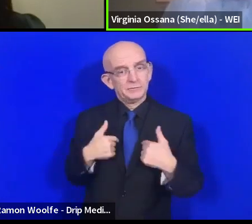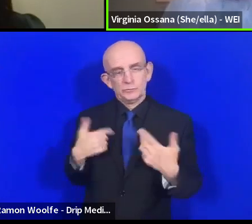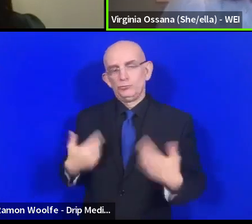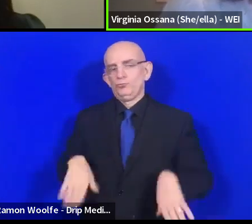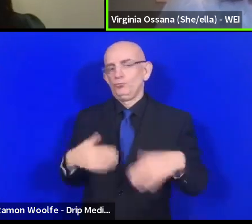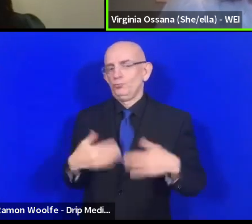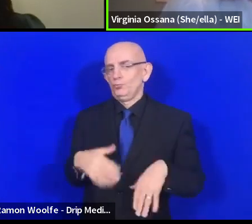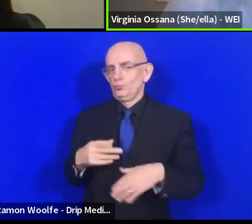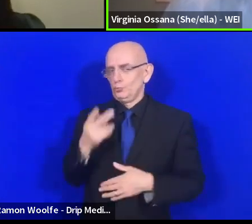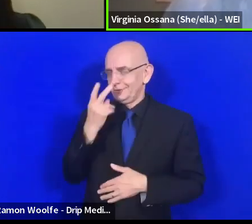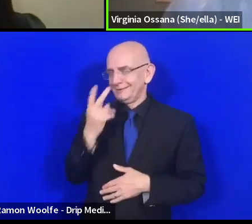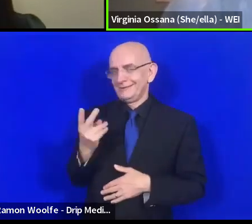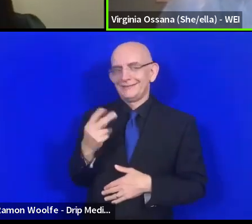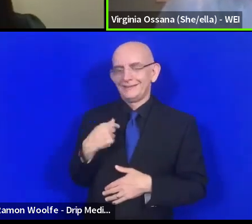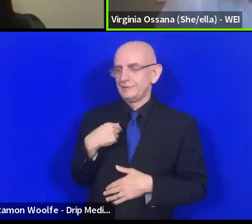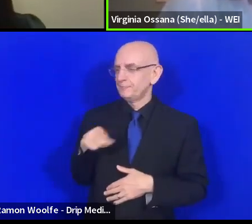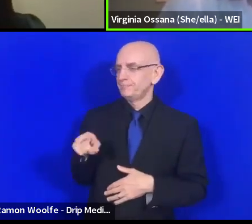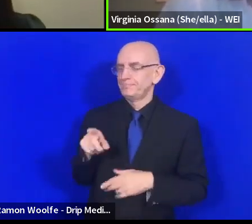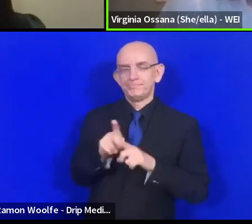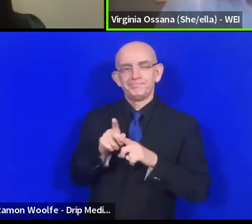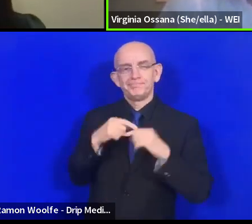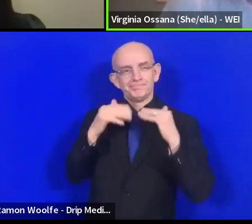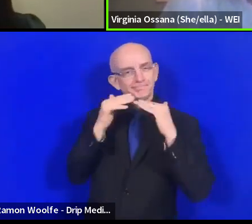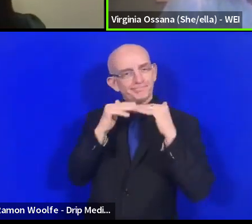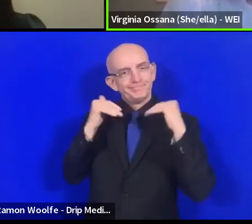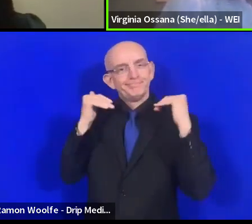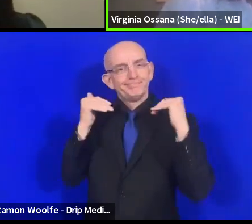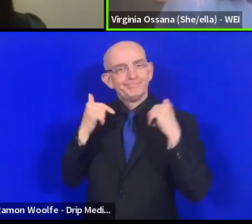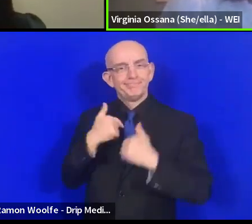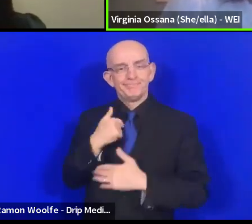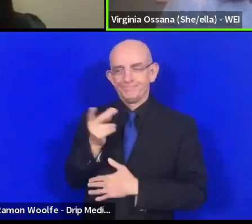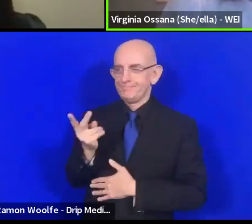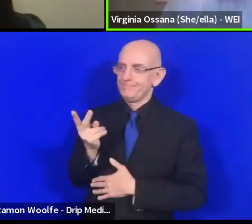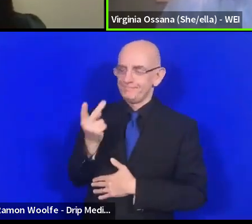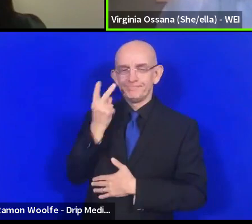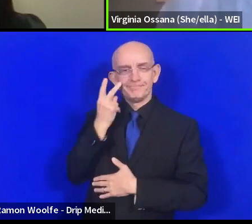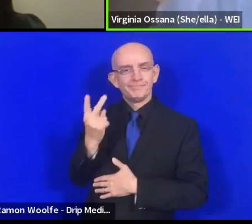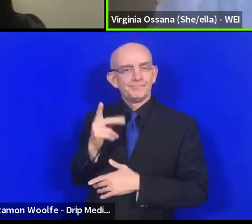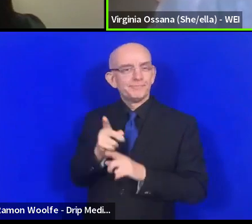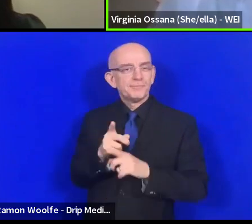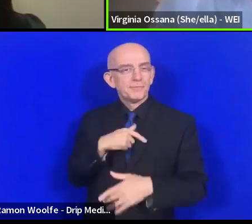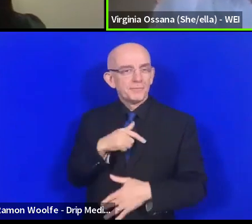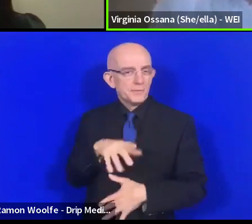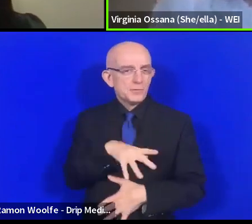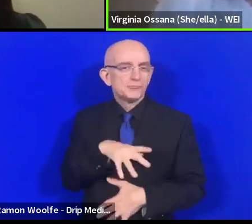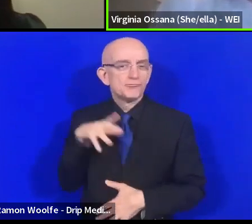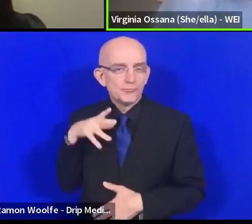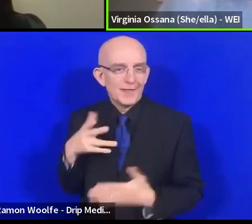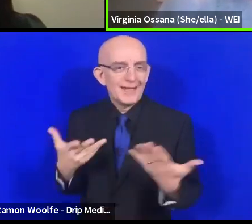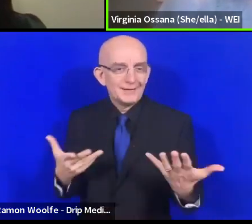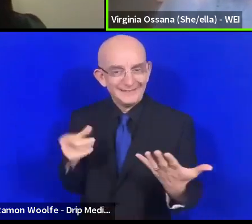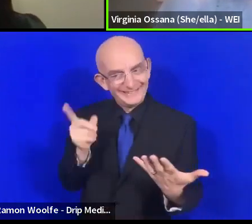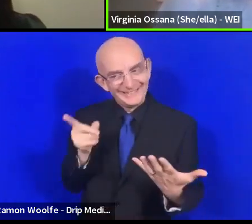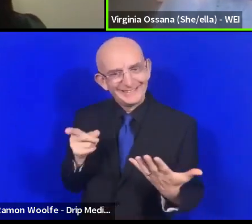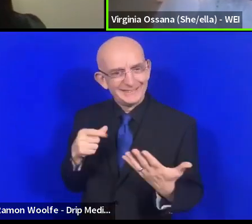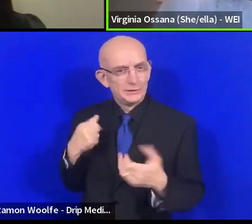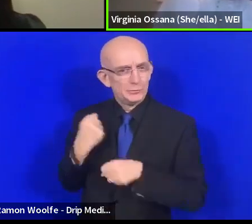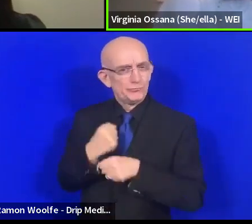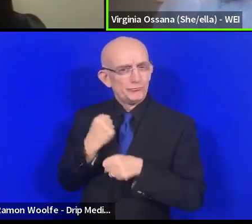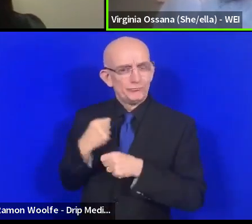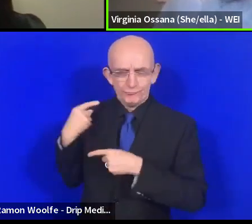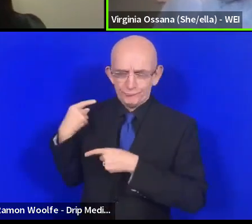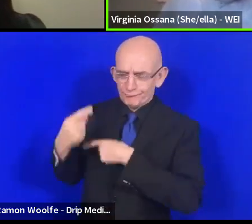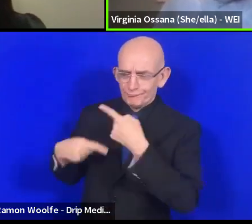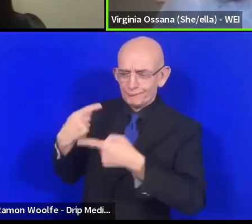and most proud of the work that we had done to get there. And also, as you say,